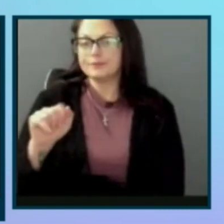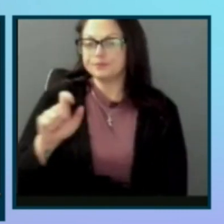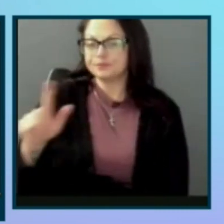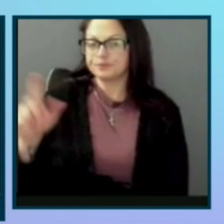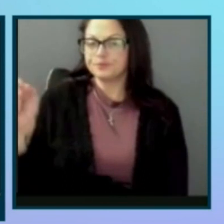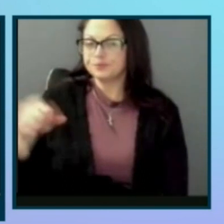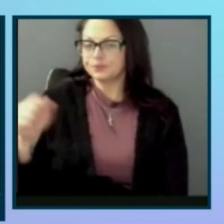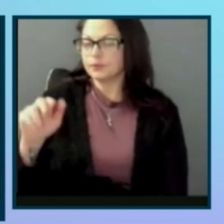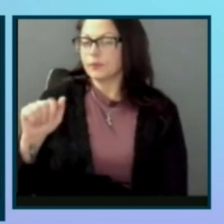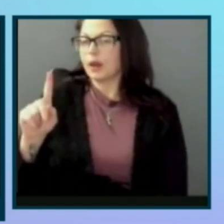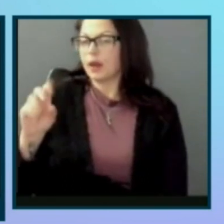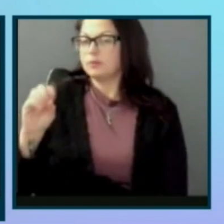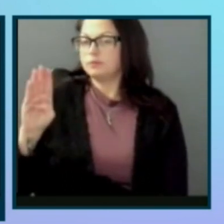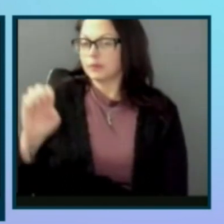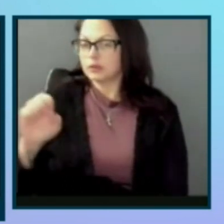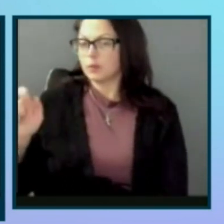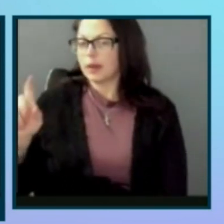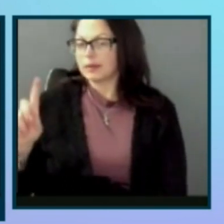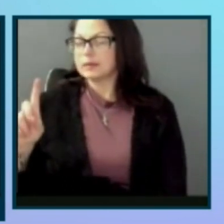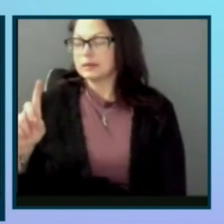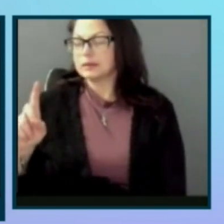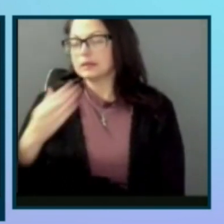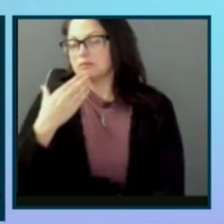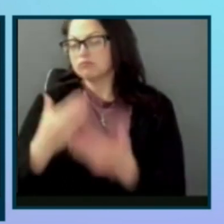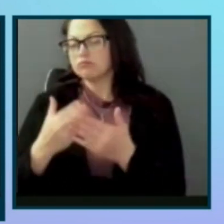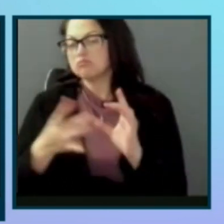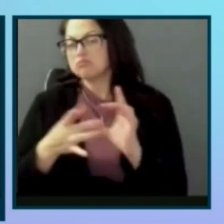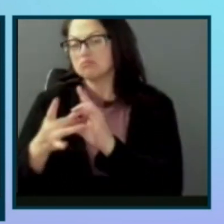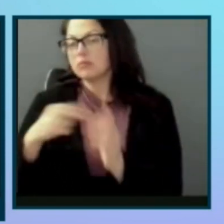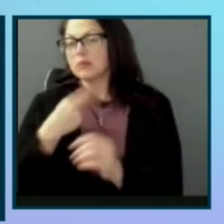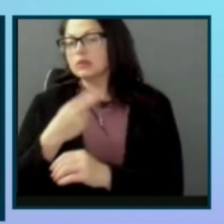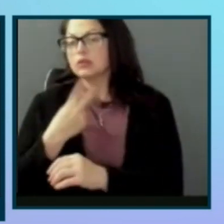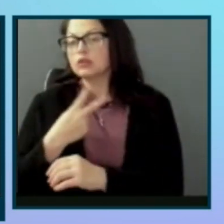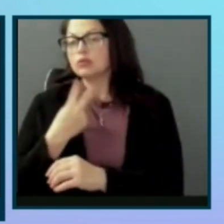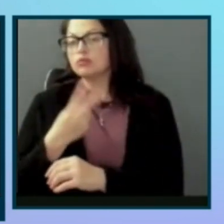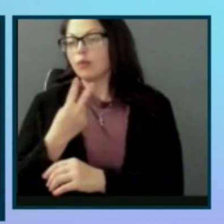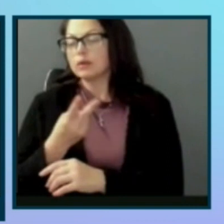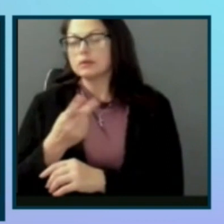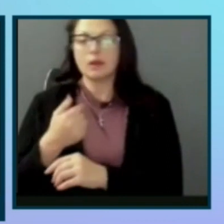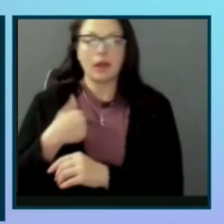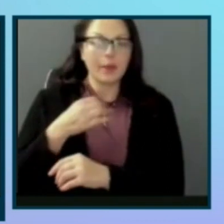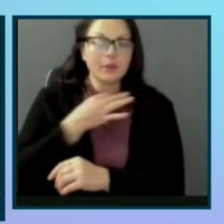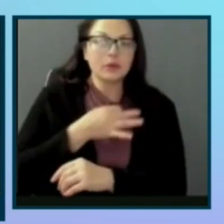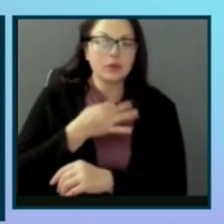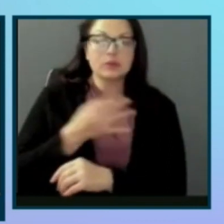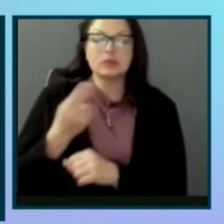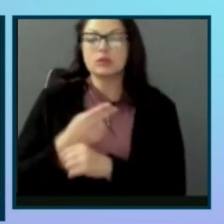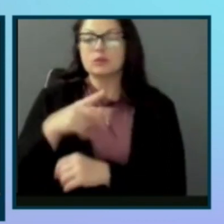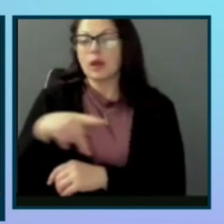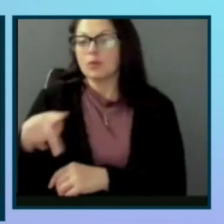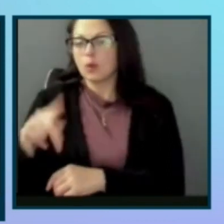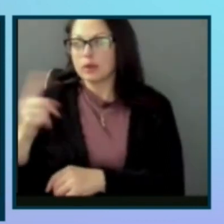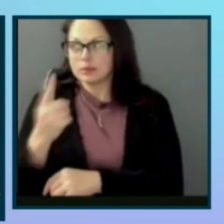Adobe XD seemed to make the most sense to use with voice. I'm curious in researching the PowerPoint, functionality that someone else